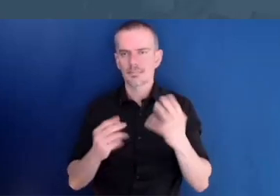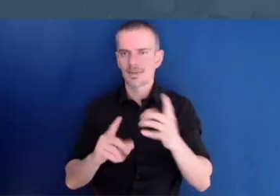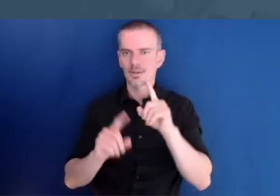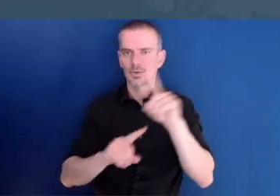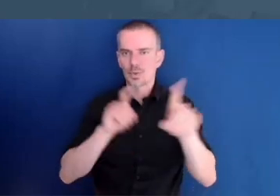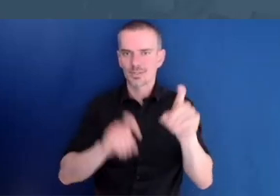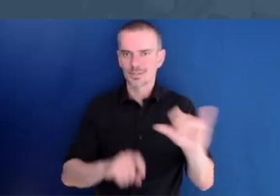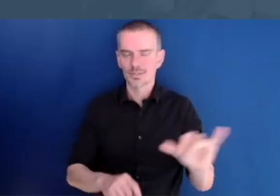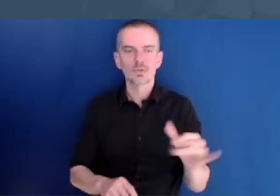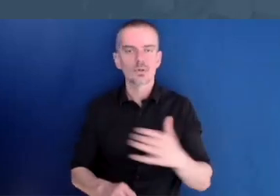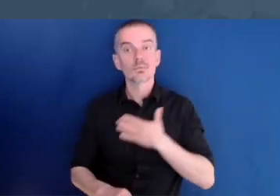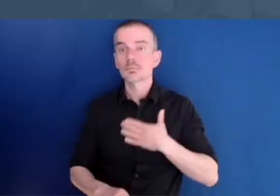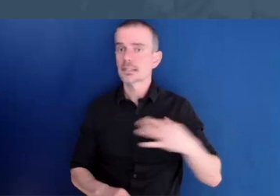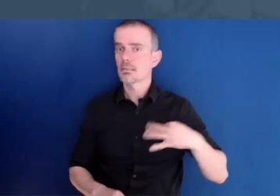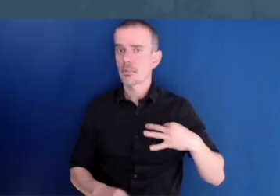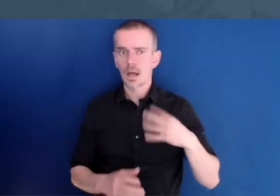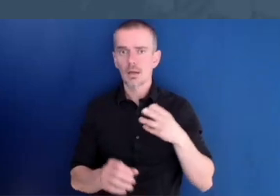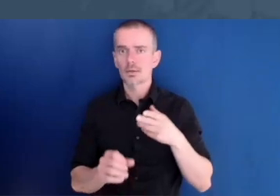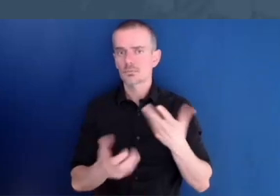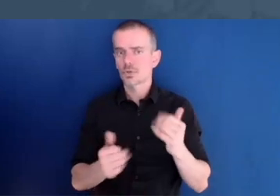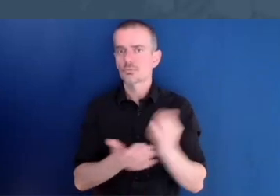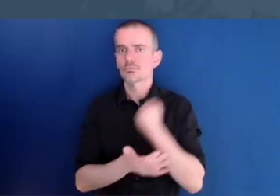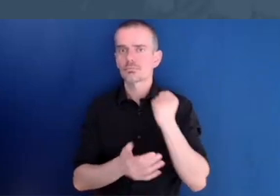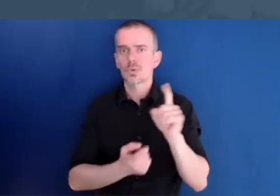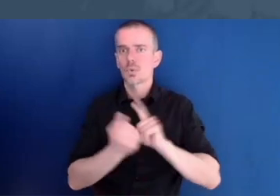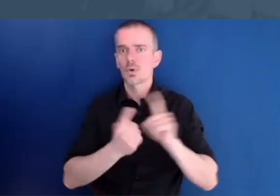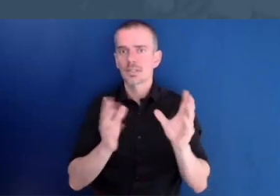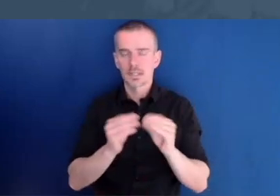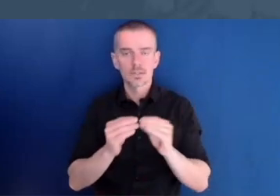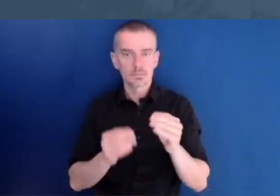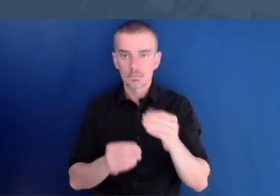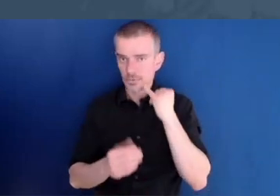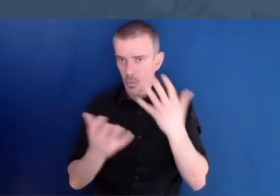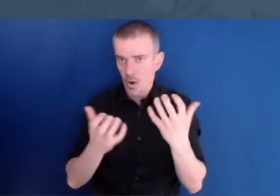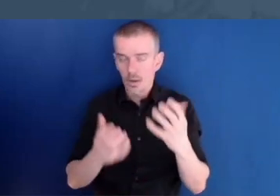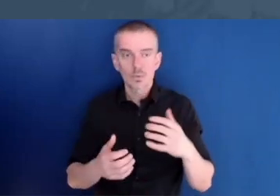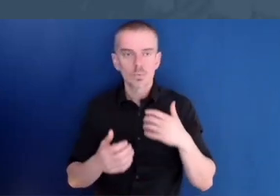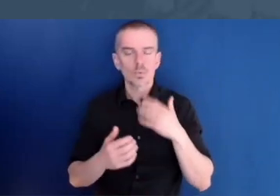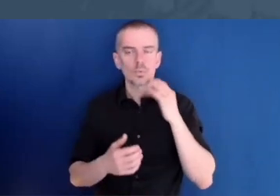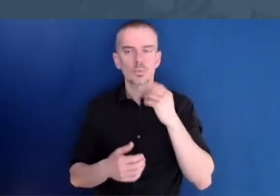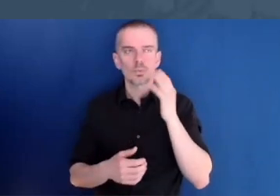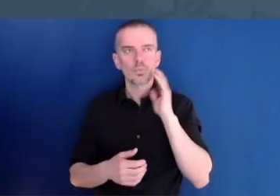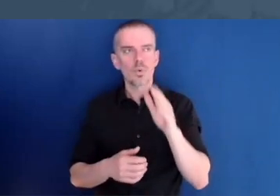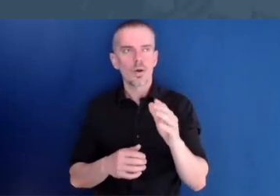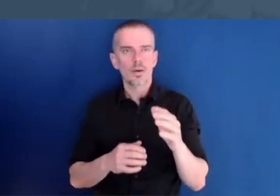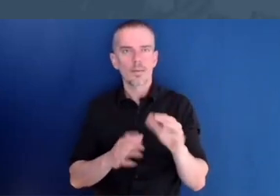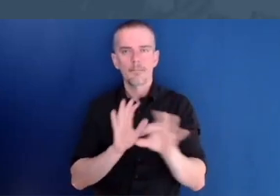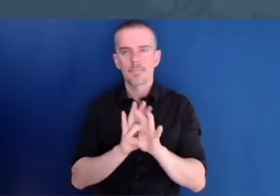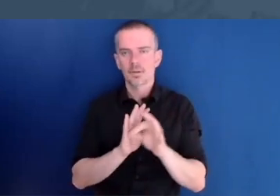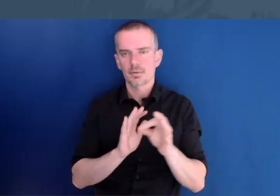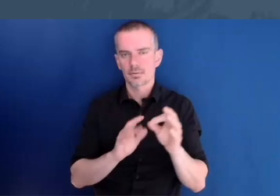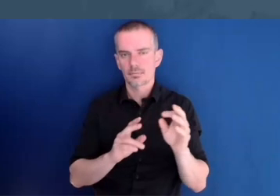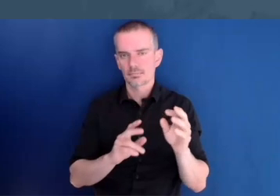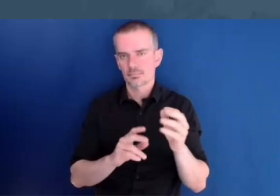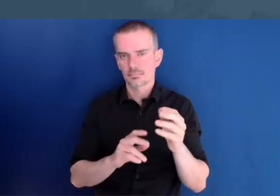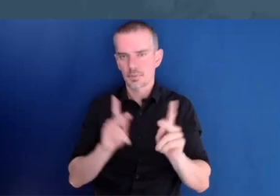for that one-on-one session if you're interested in that opportunity. We're gonna try to be making some selections in the next couple of days. We'll also